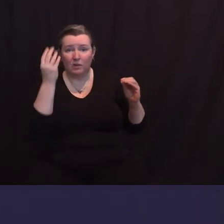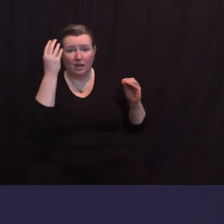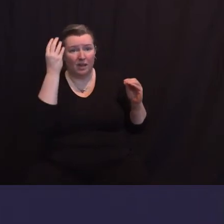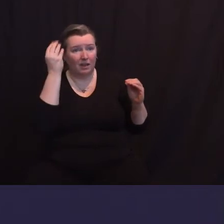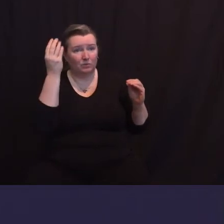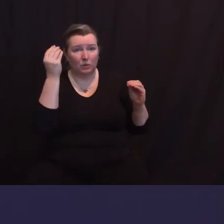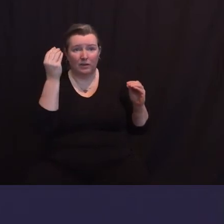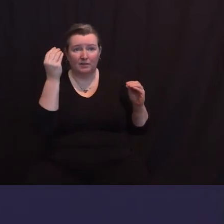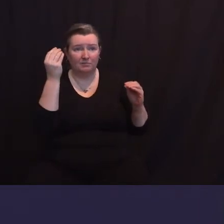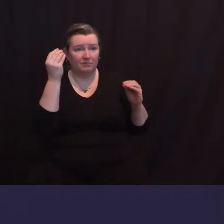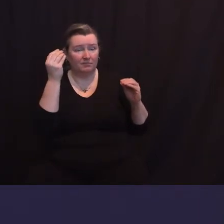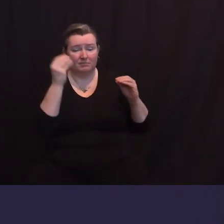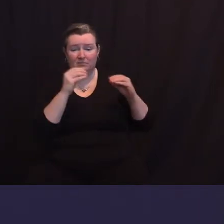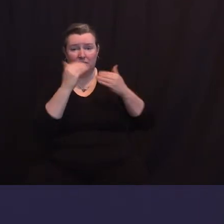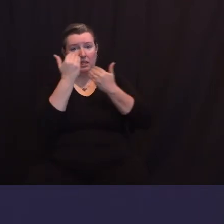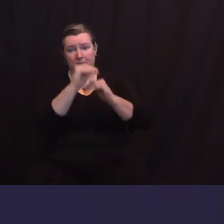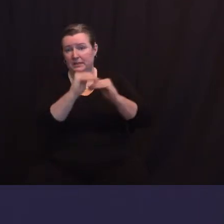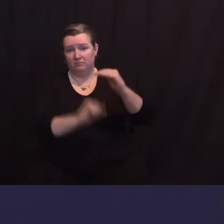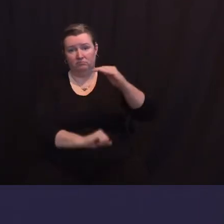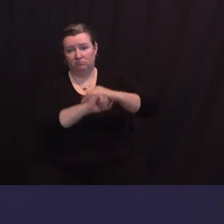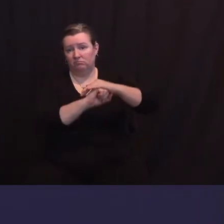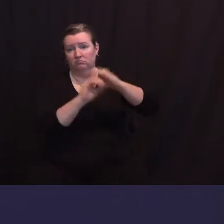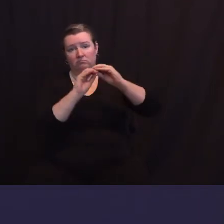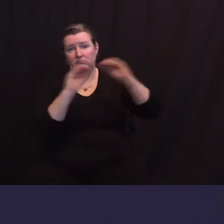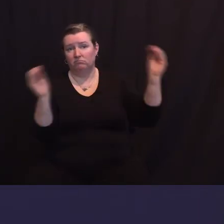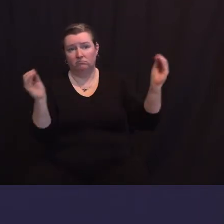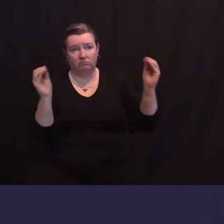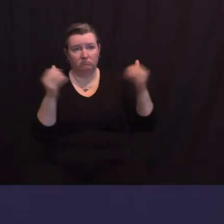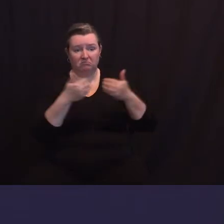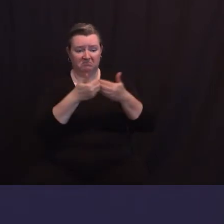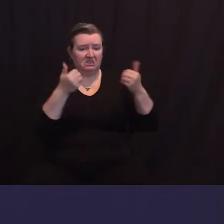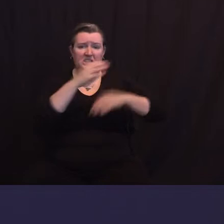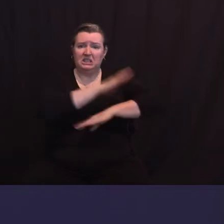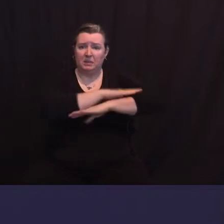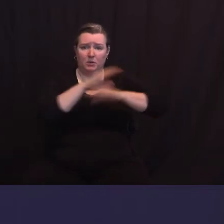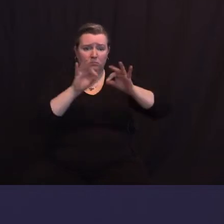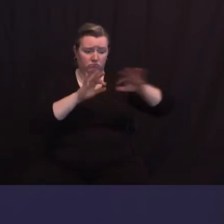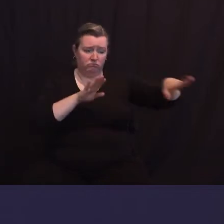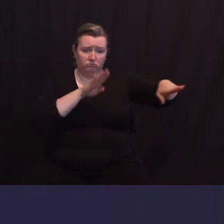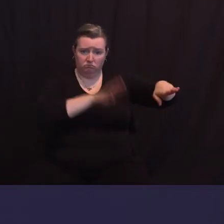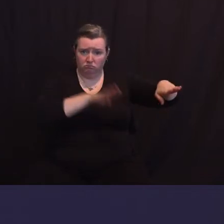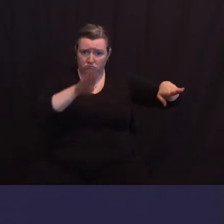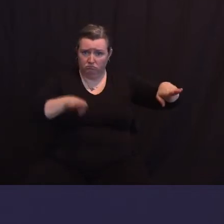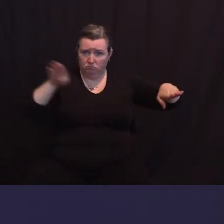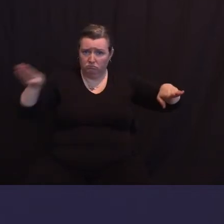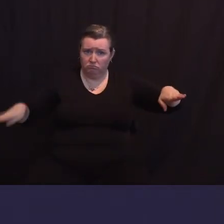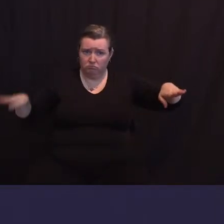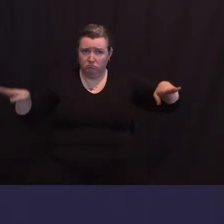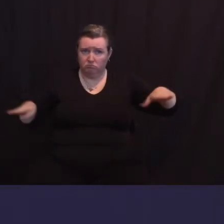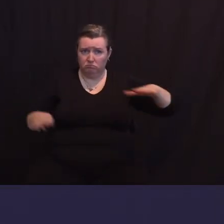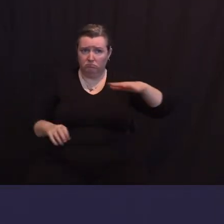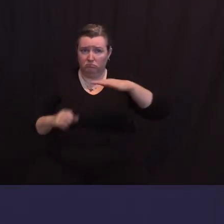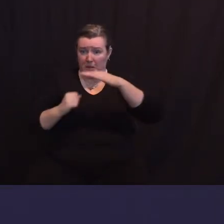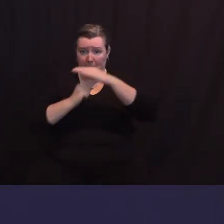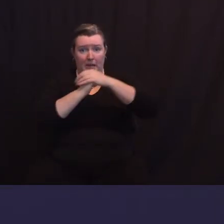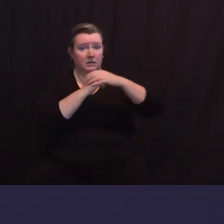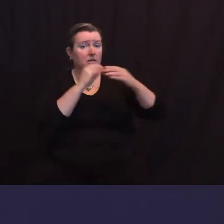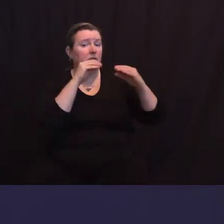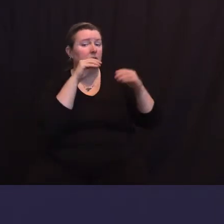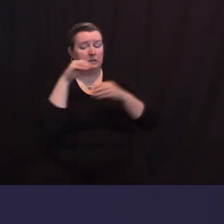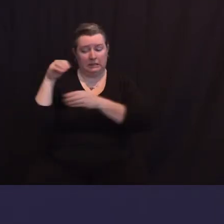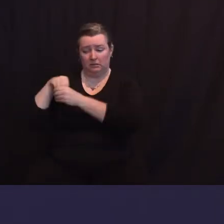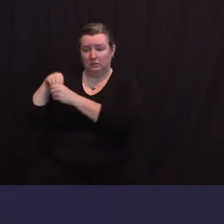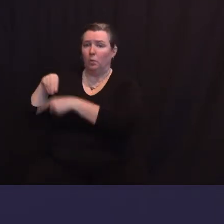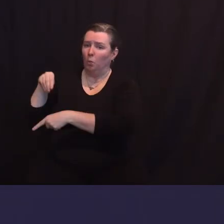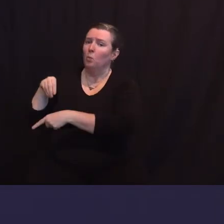requirements between tables, but the capacity limits are indoors, not outdoors. So the extent to which folks can get outside, whether it's celebrating